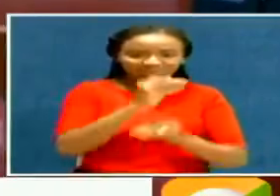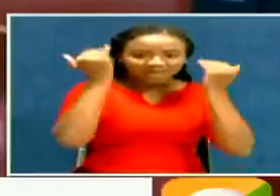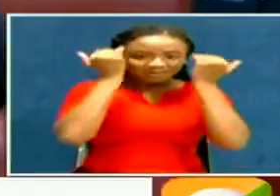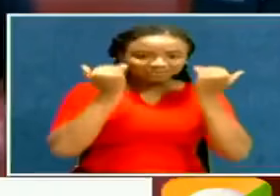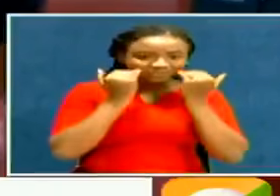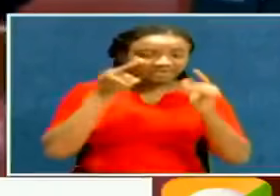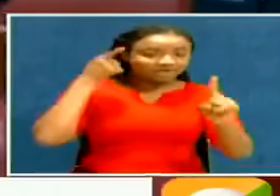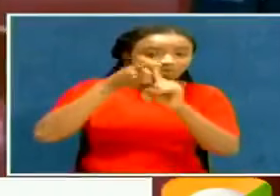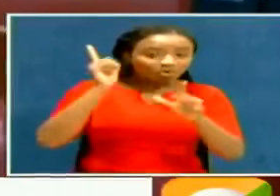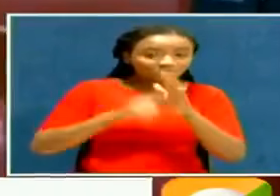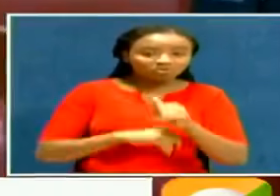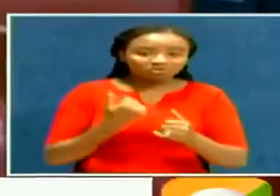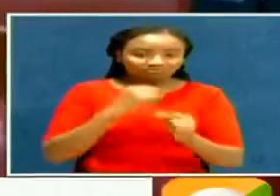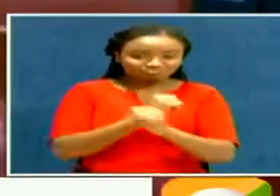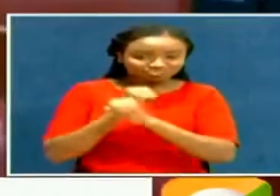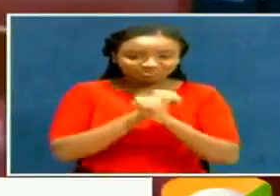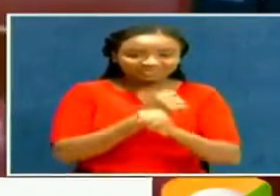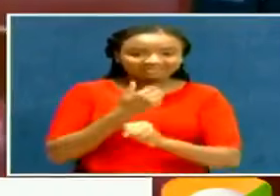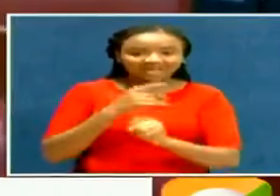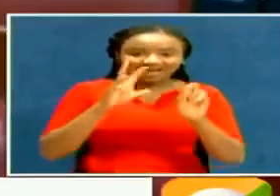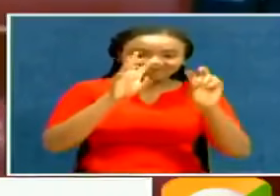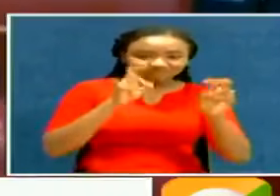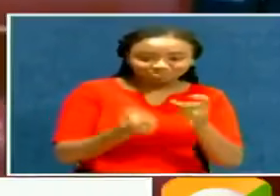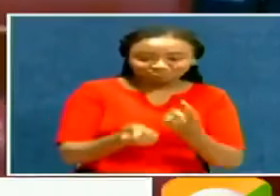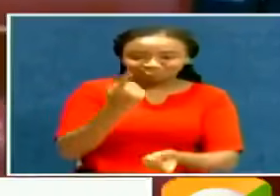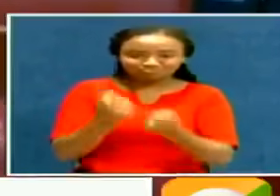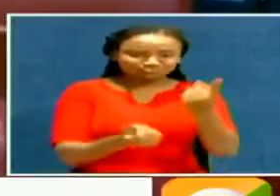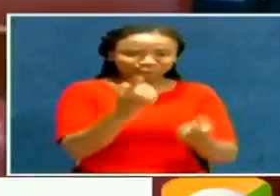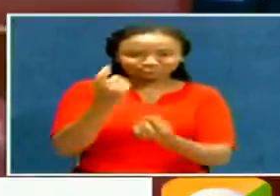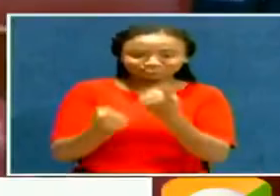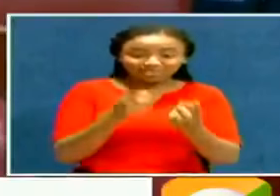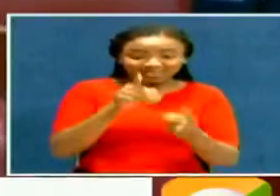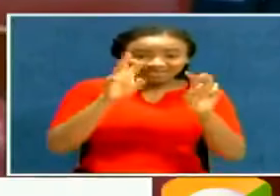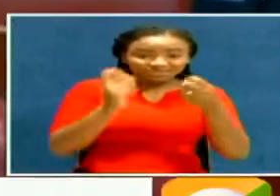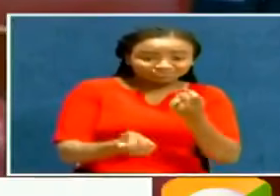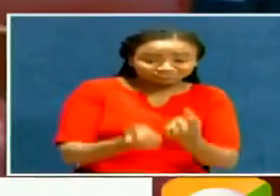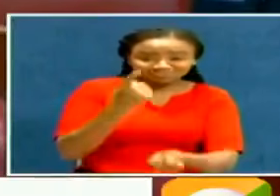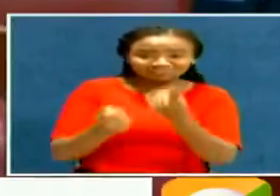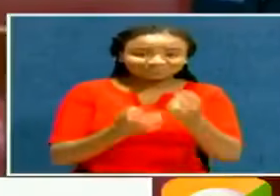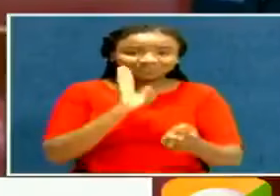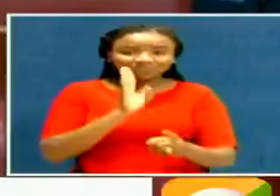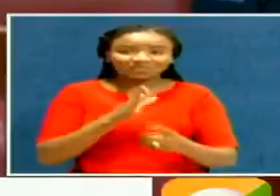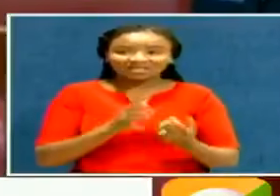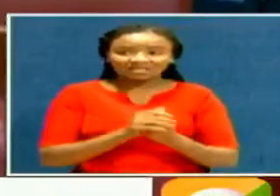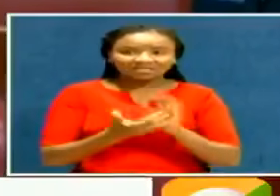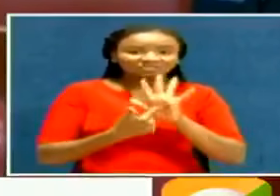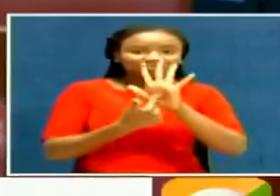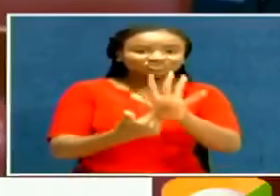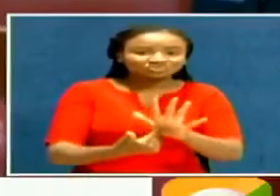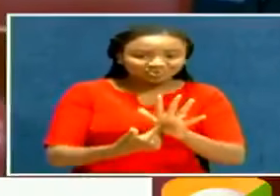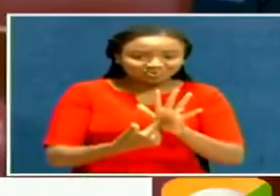issues that can come out and expose the